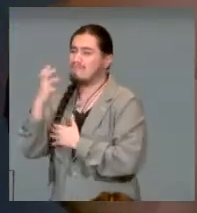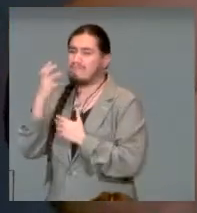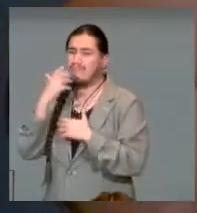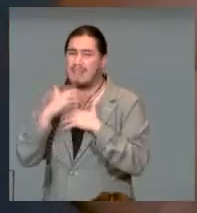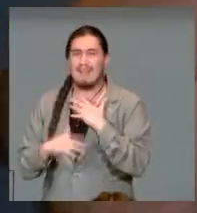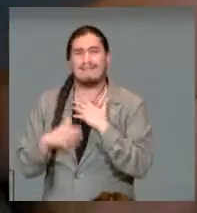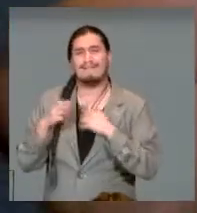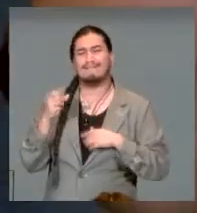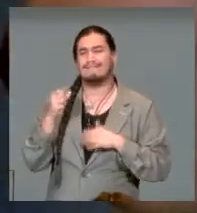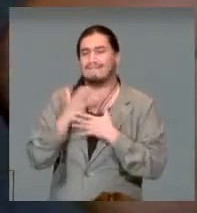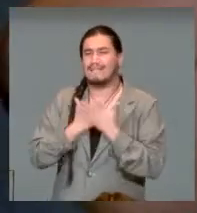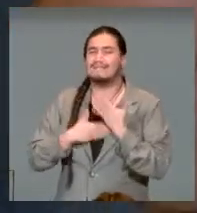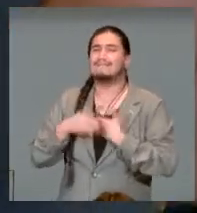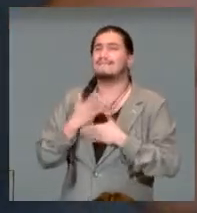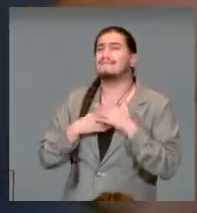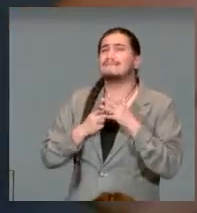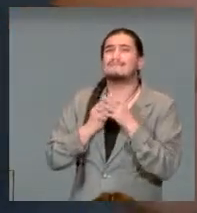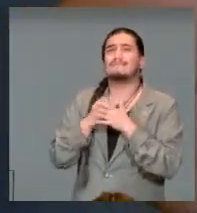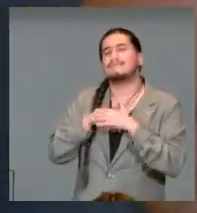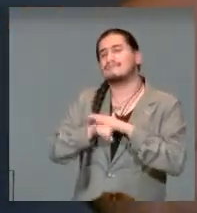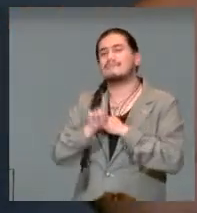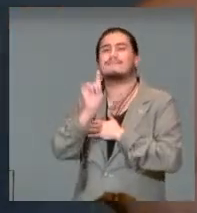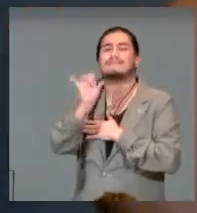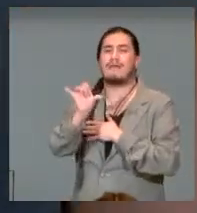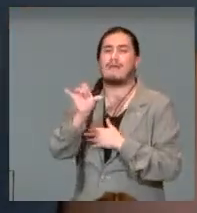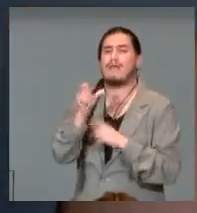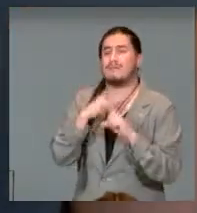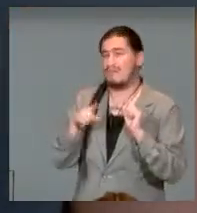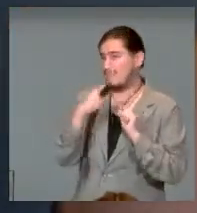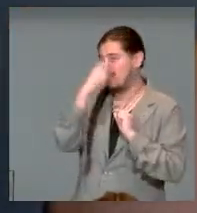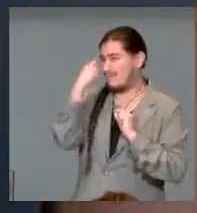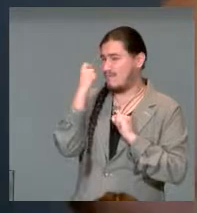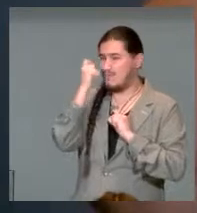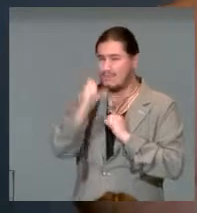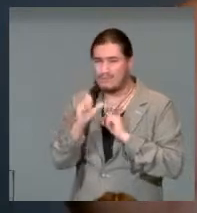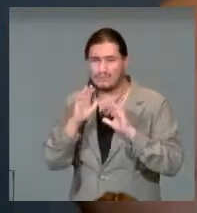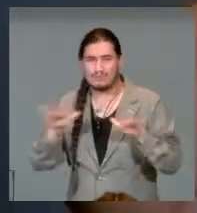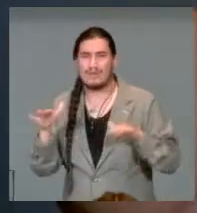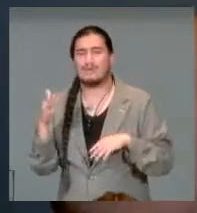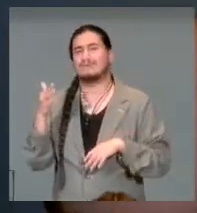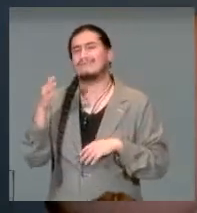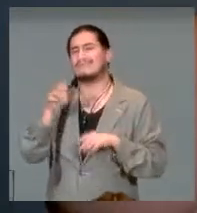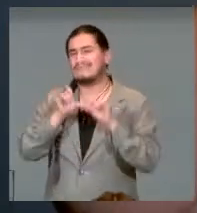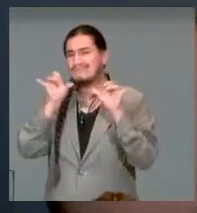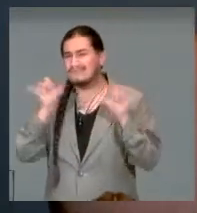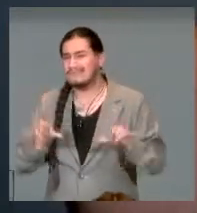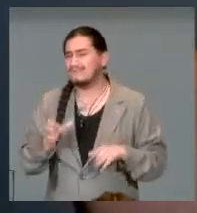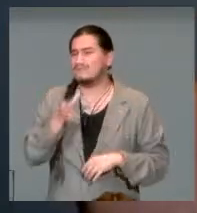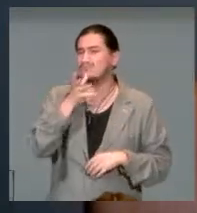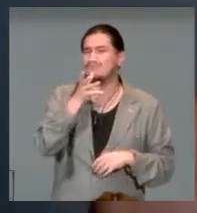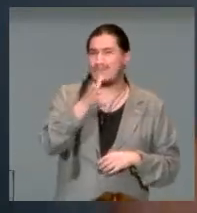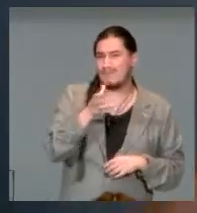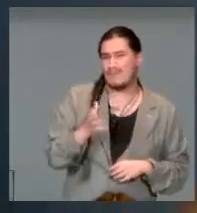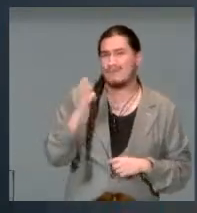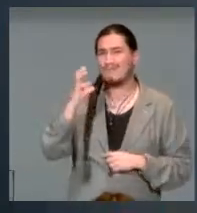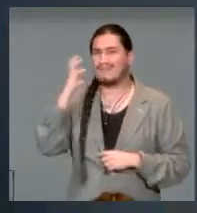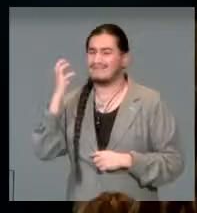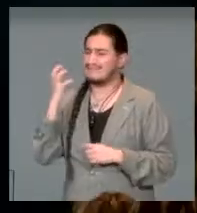but the black girl, child, sister, aunt, cousin, grandmother is still